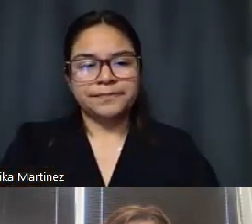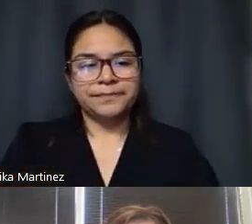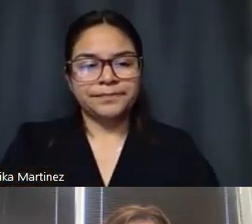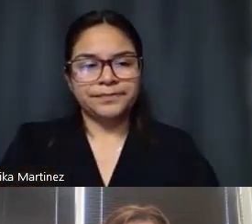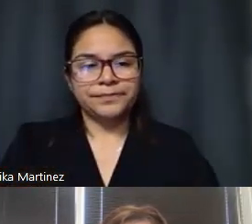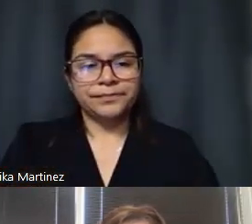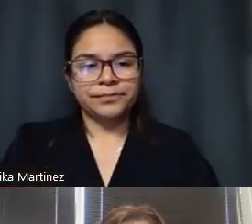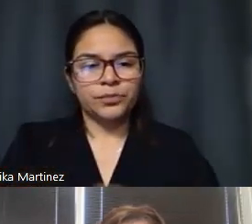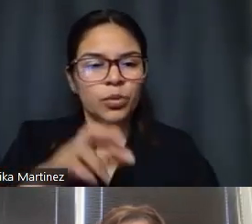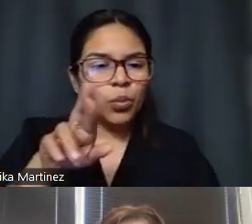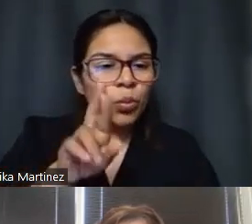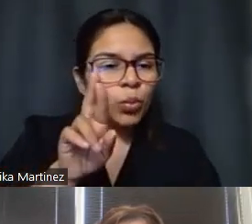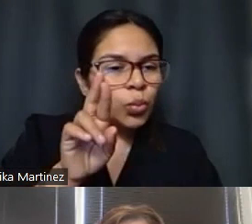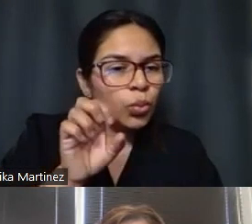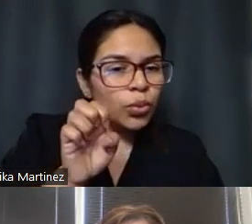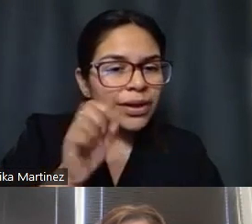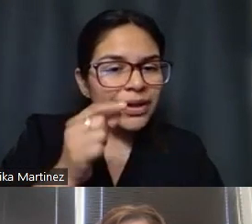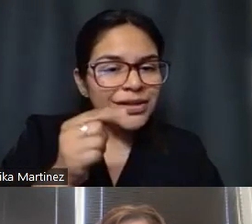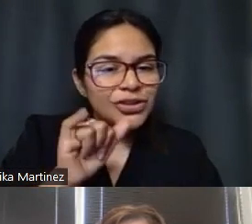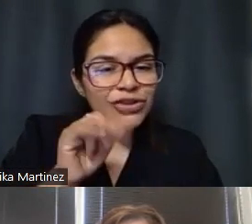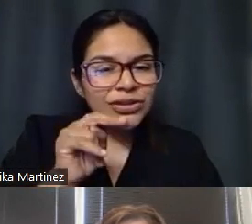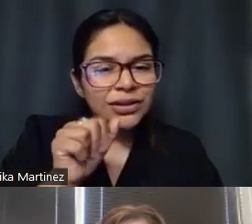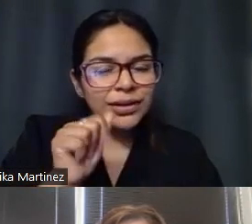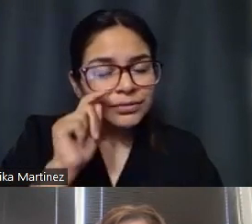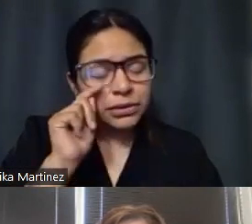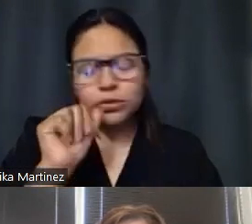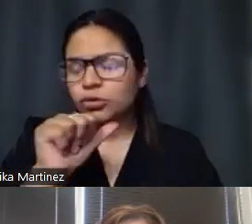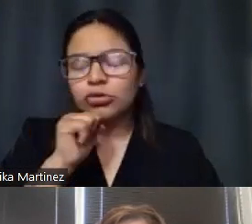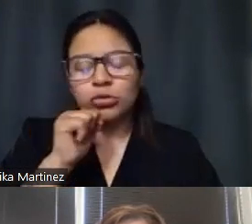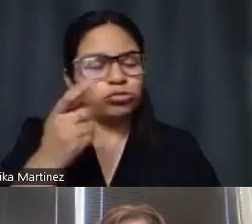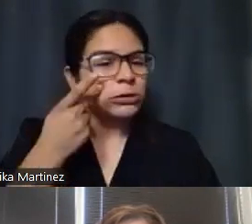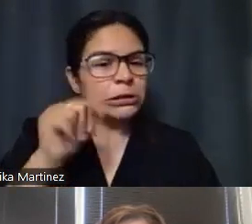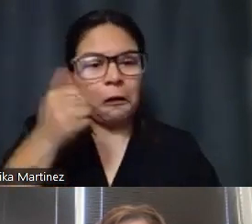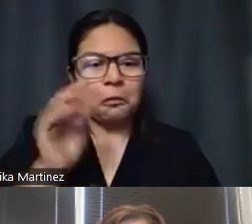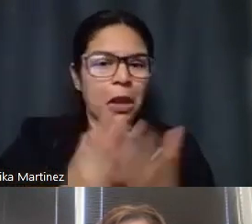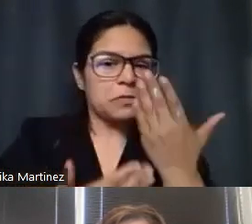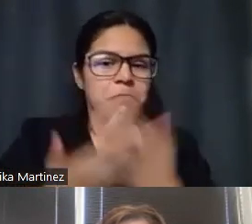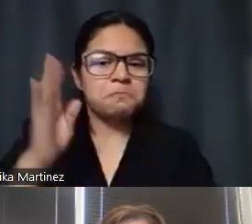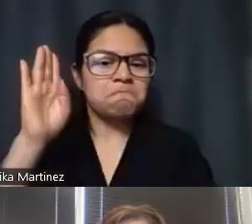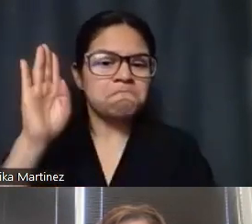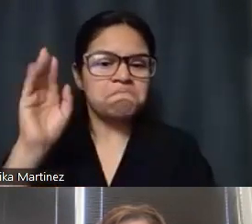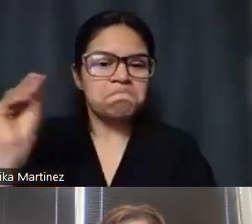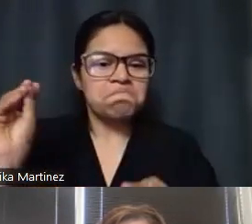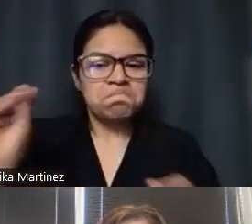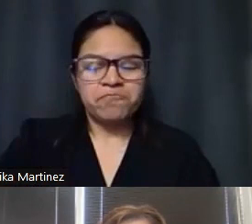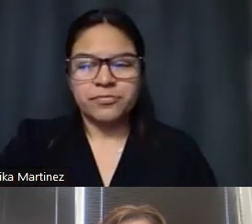Go ahead, Regina. Oh yeah, I'm not seeing any other hands up.